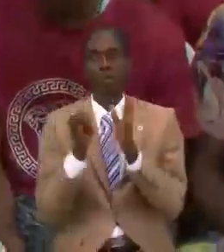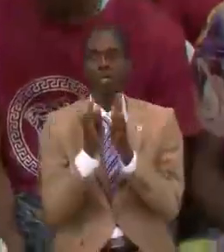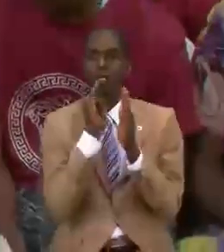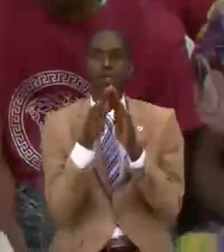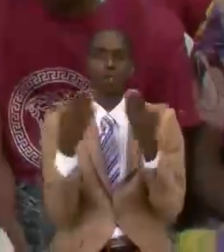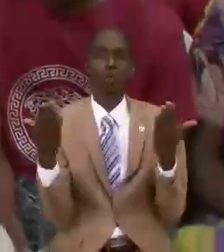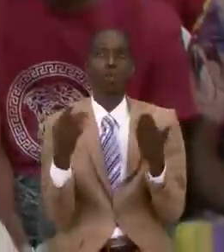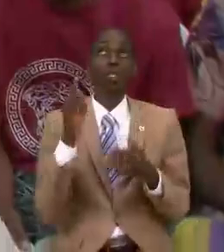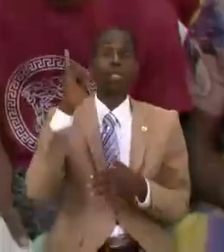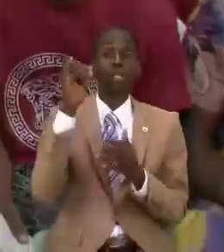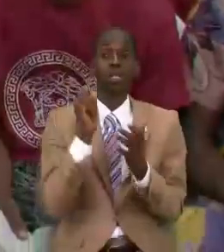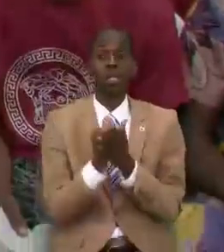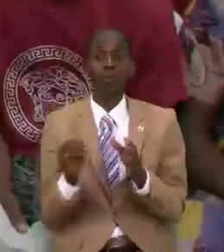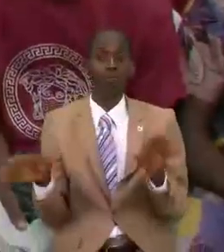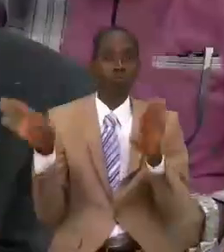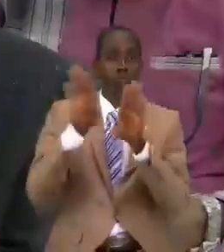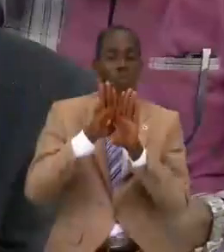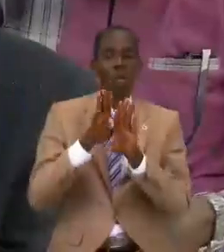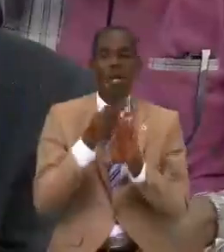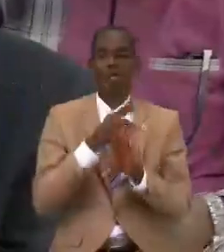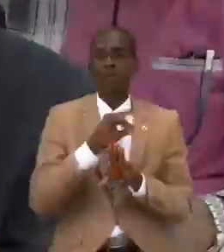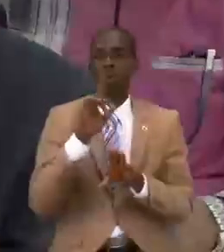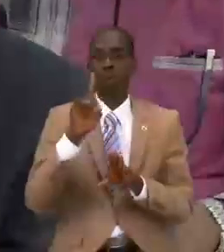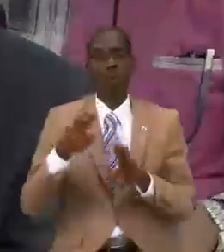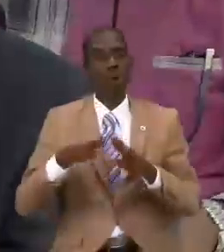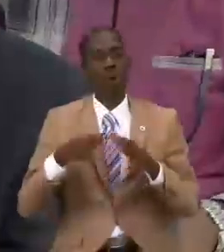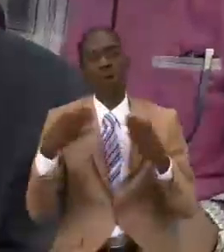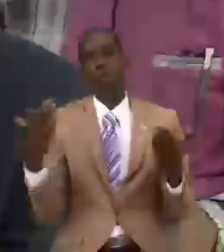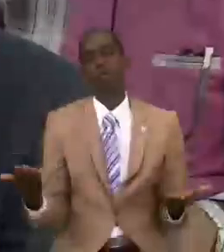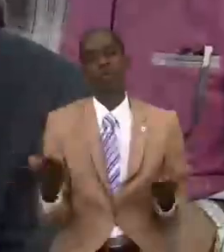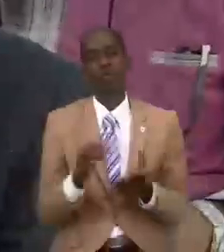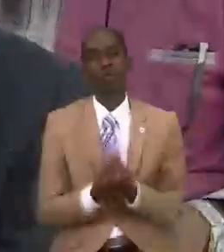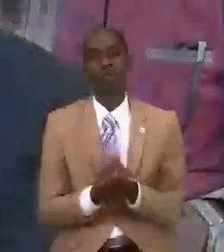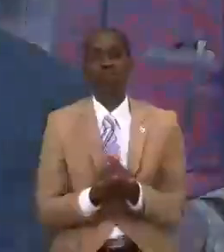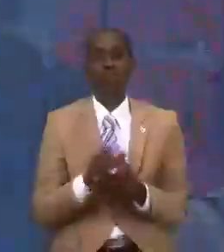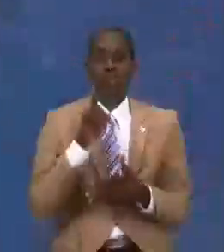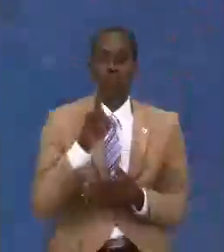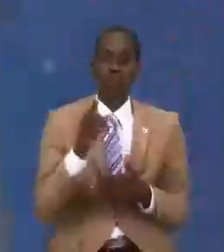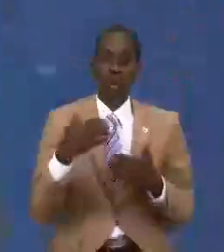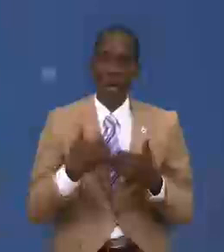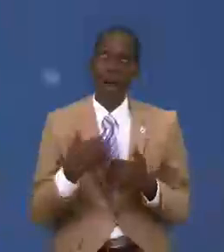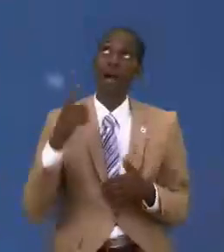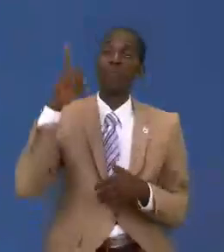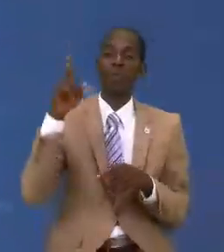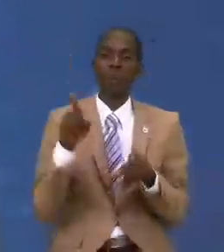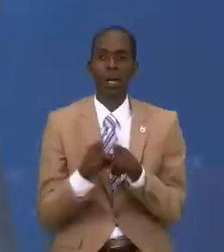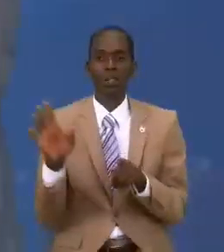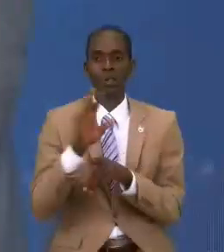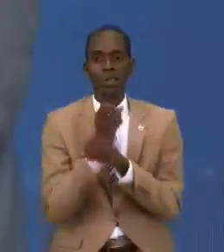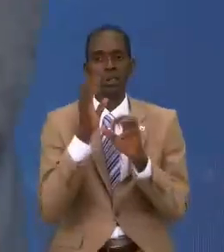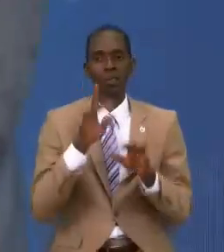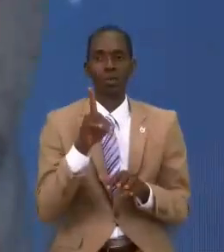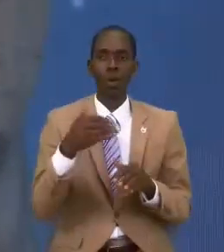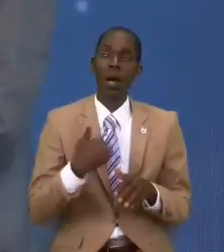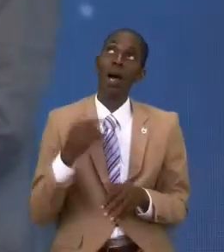You have him as your savior. You have him as your deliverer. You have him as the cornerstone